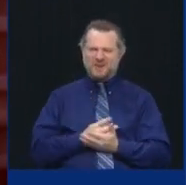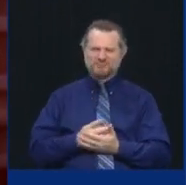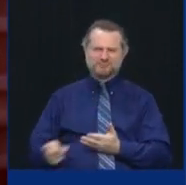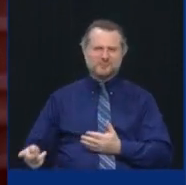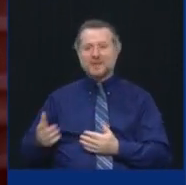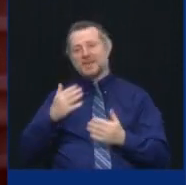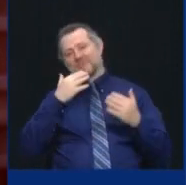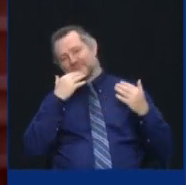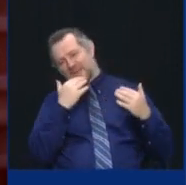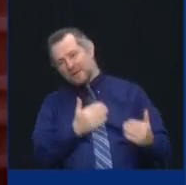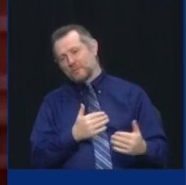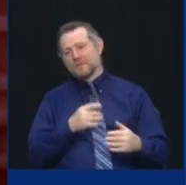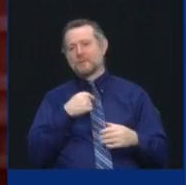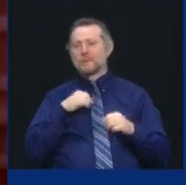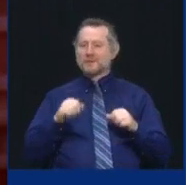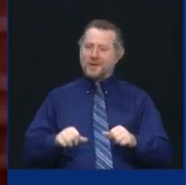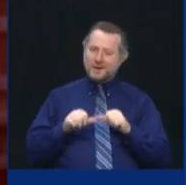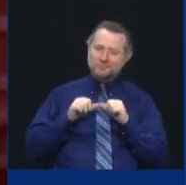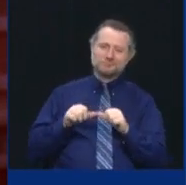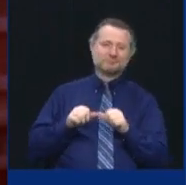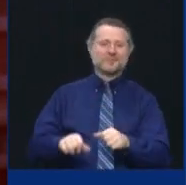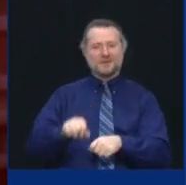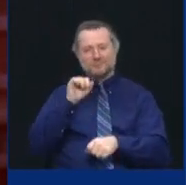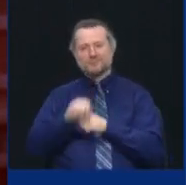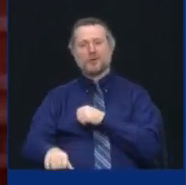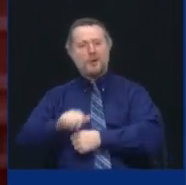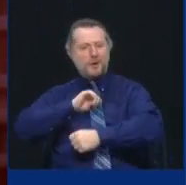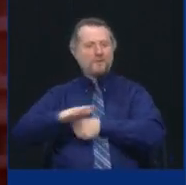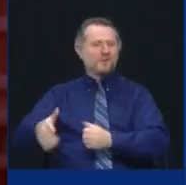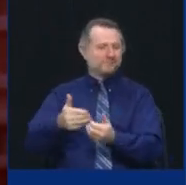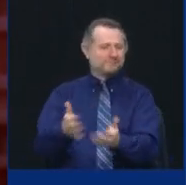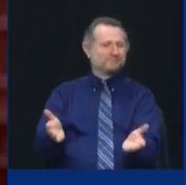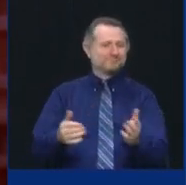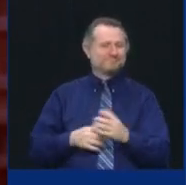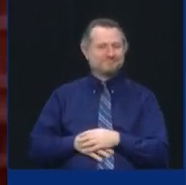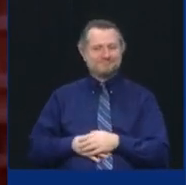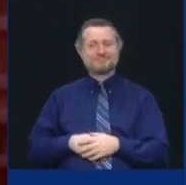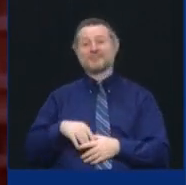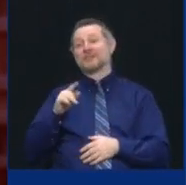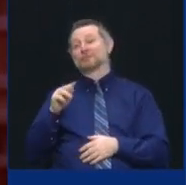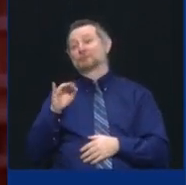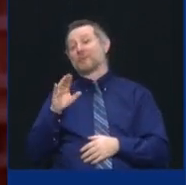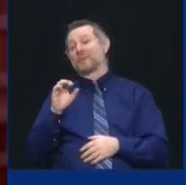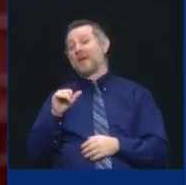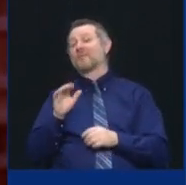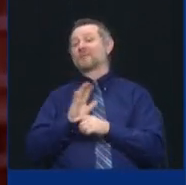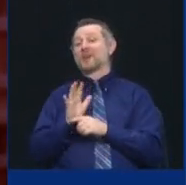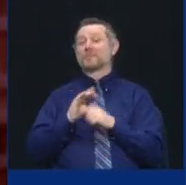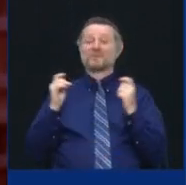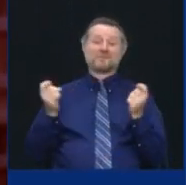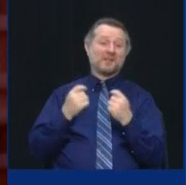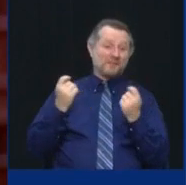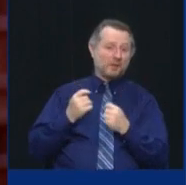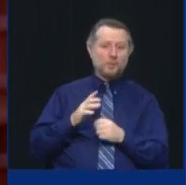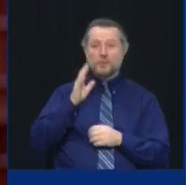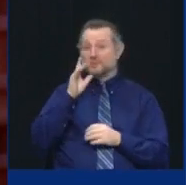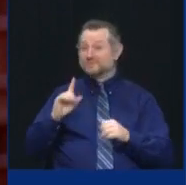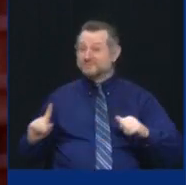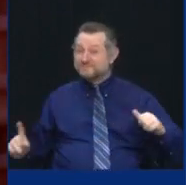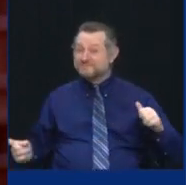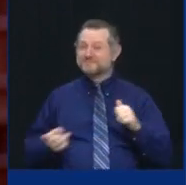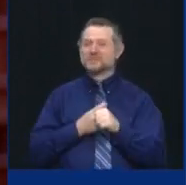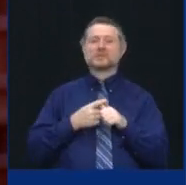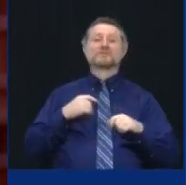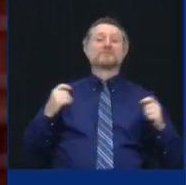we continue to fight this war against COVID. The Tribeca Film Festival will be the first in-person festival to